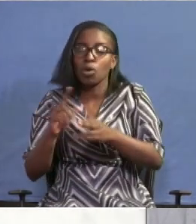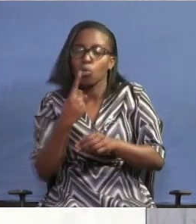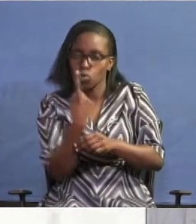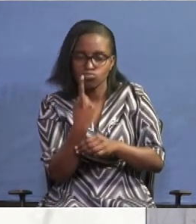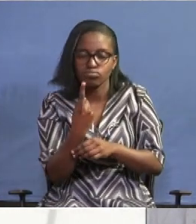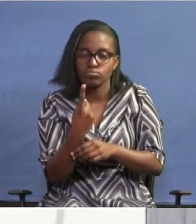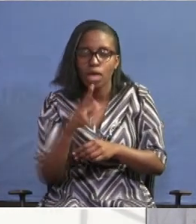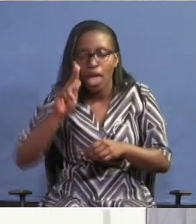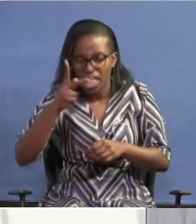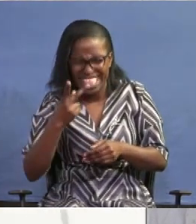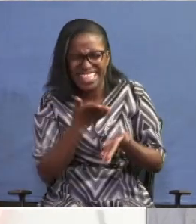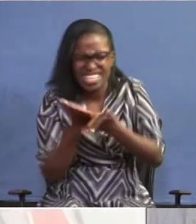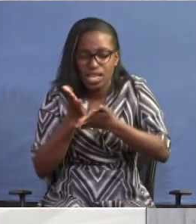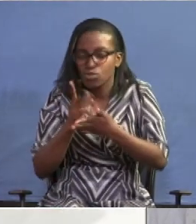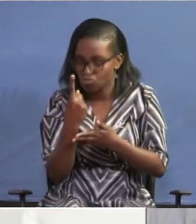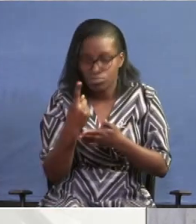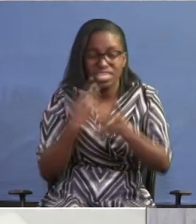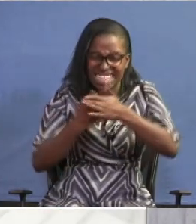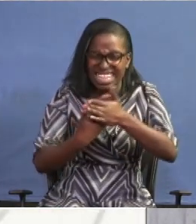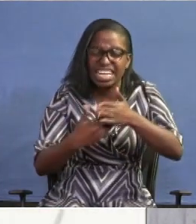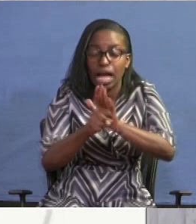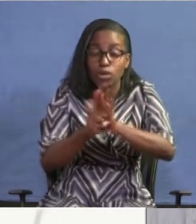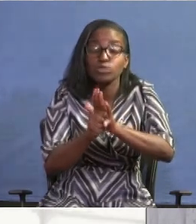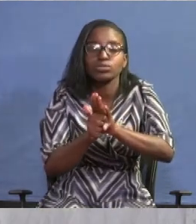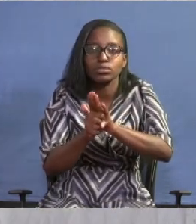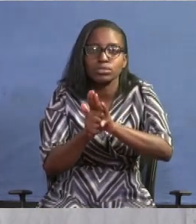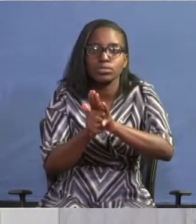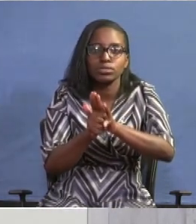la Kenya. Na tunashukuru Mungu kwa sababu kupitia kupatia wewe